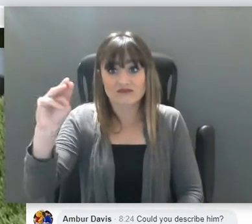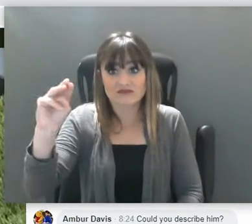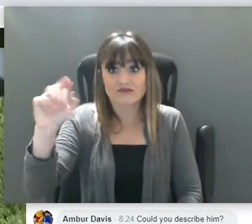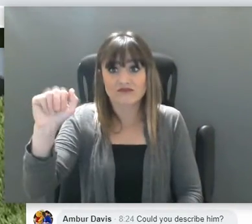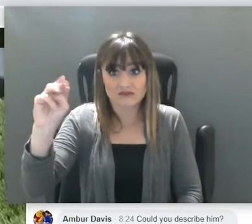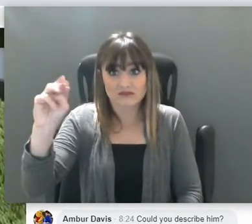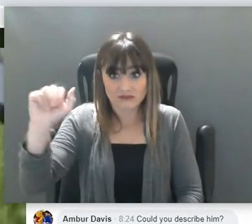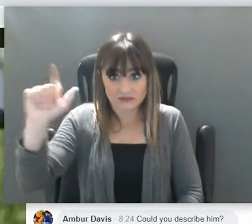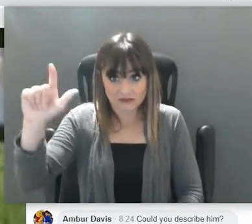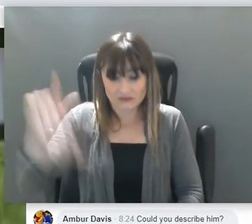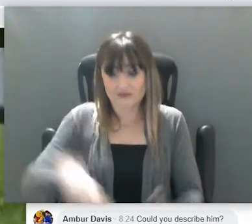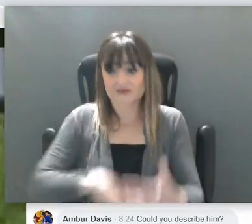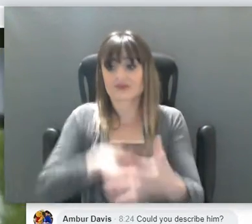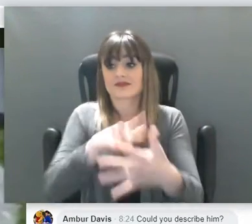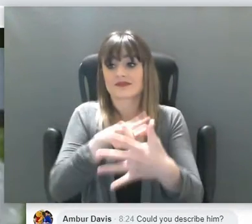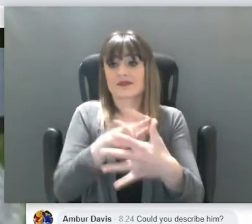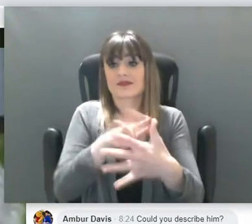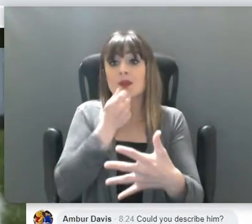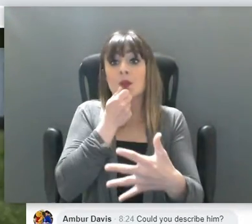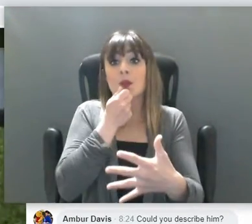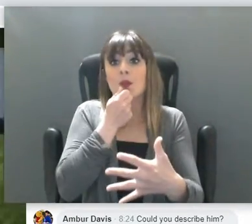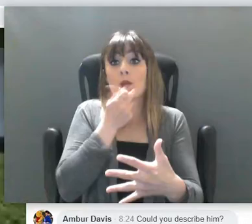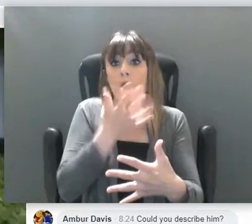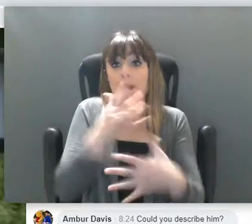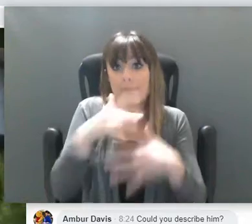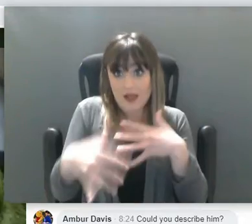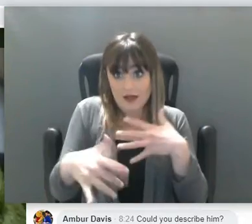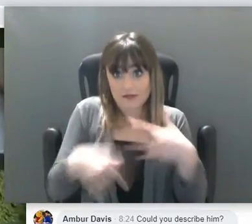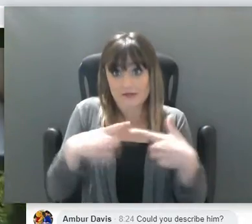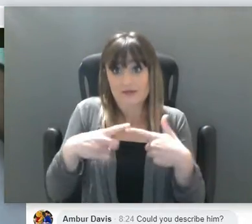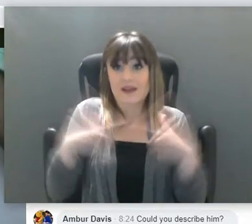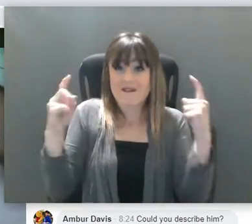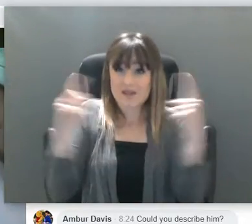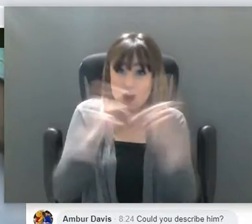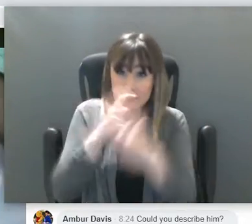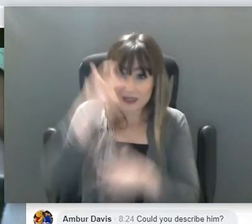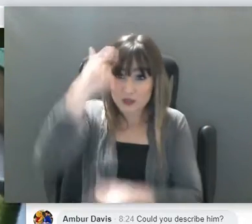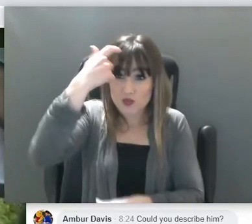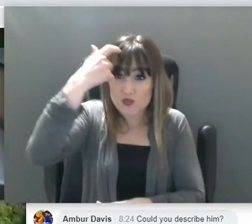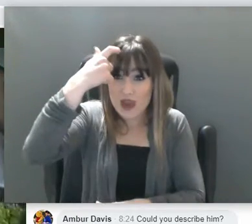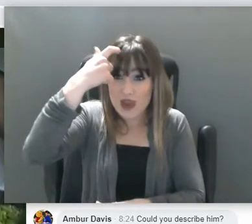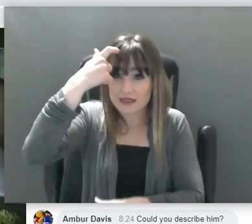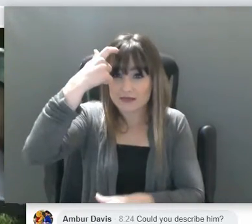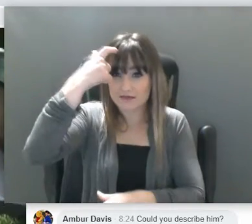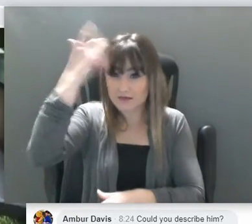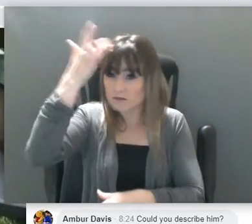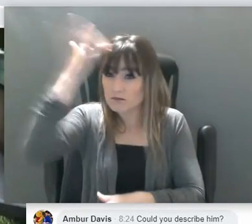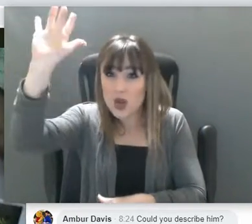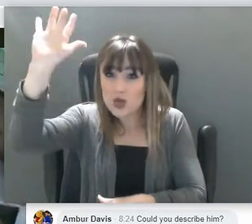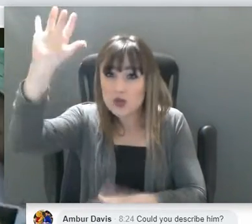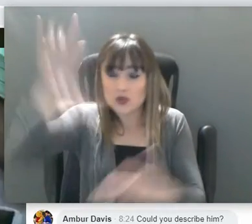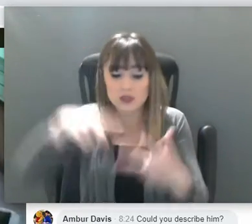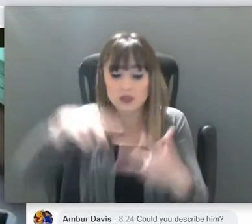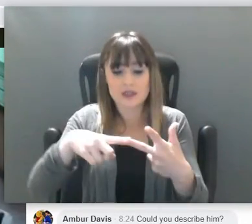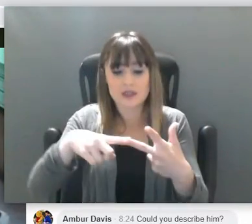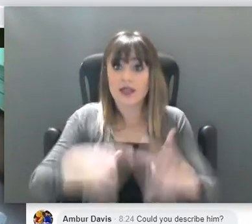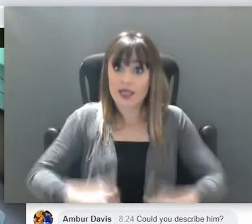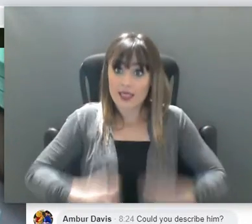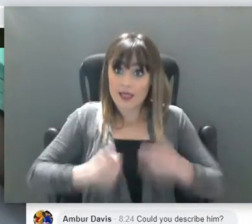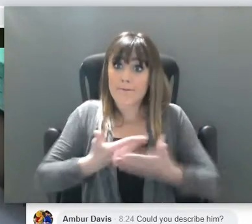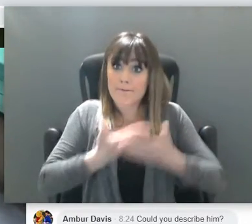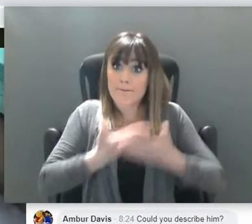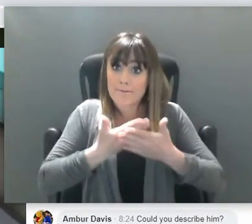all endotherms or warm-blooded. We have complex brains. We give live birth. Babies drink milk. And